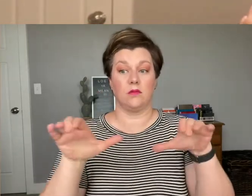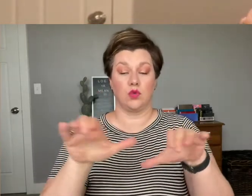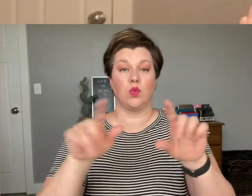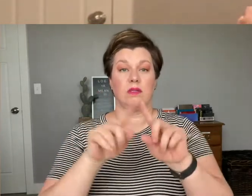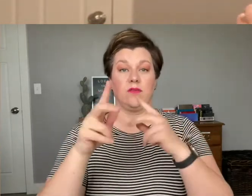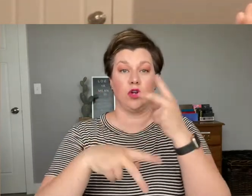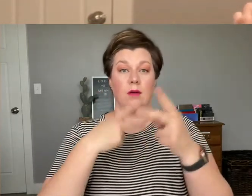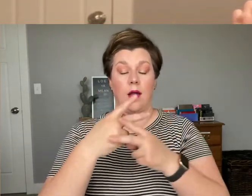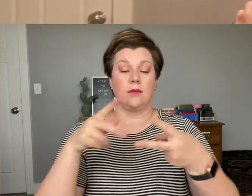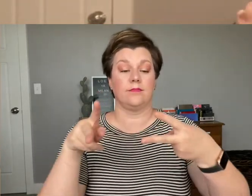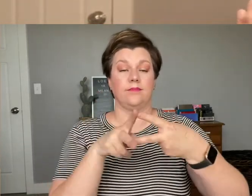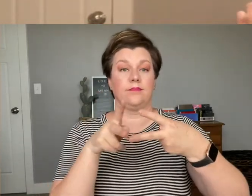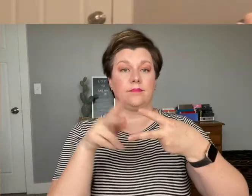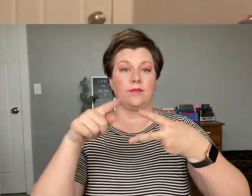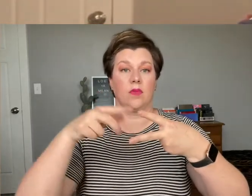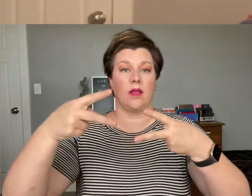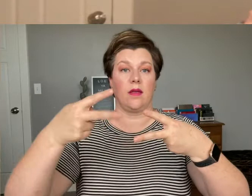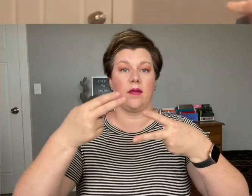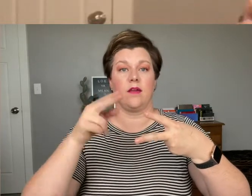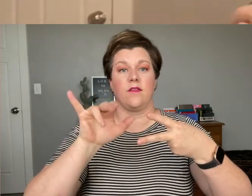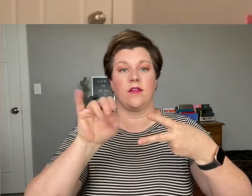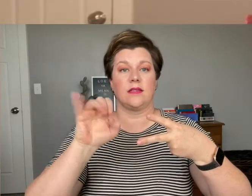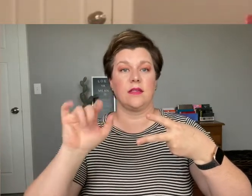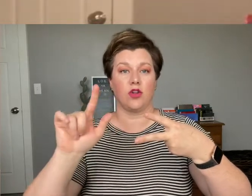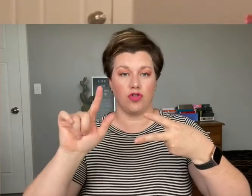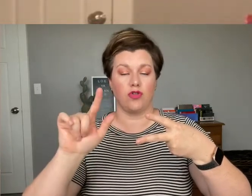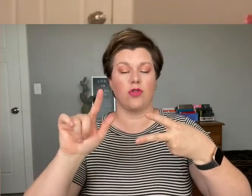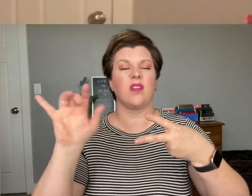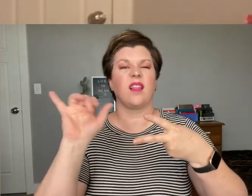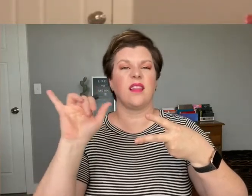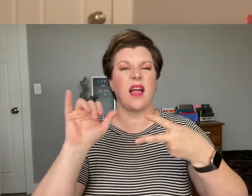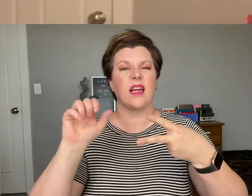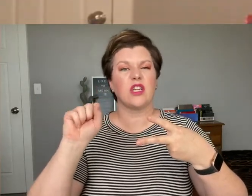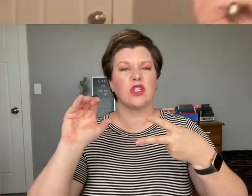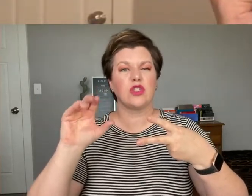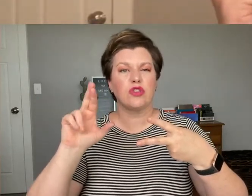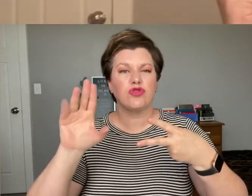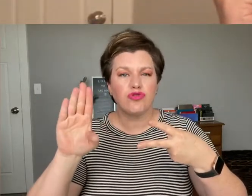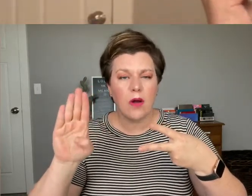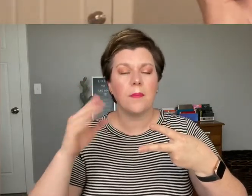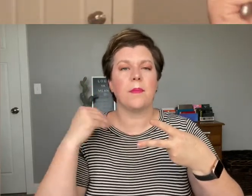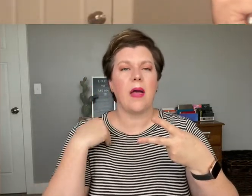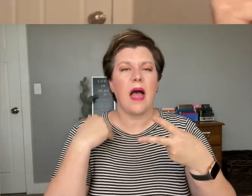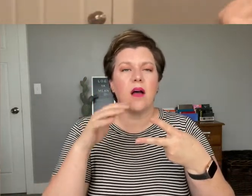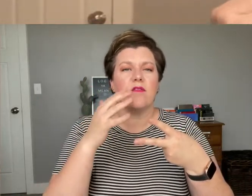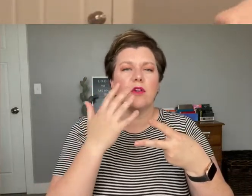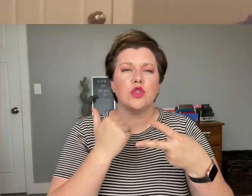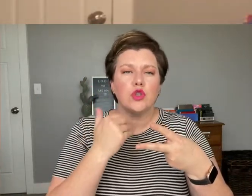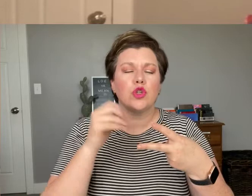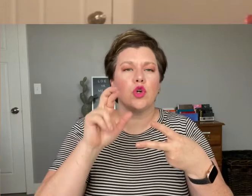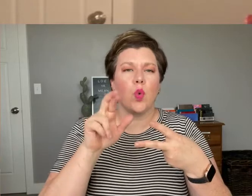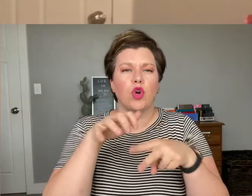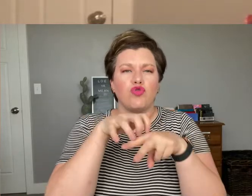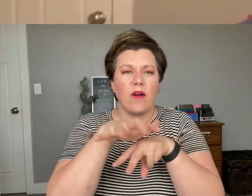different ways. You can do a physical exfoliant, which would be a scrub of some kind that has little beads, or a